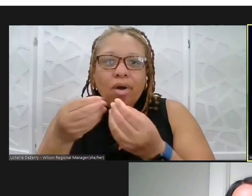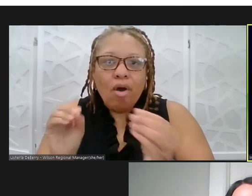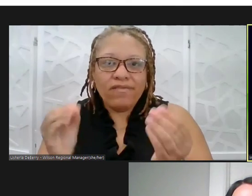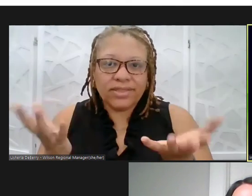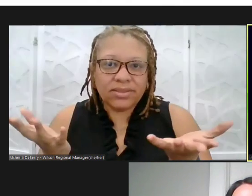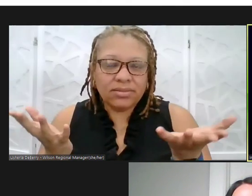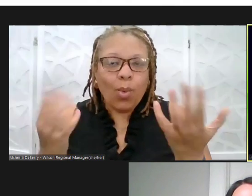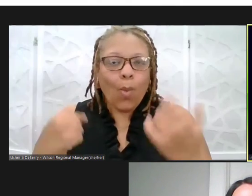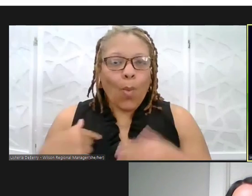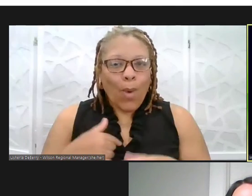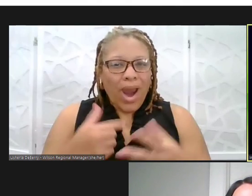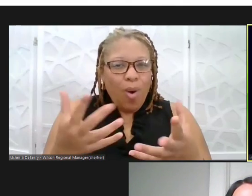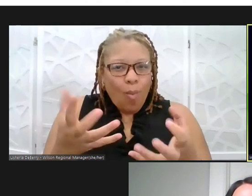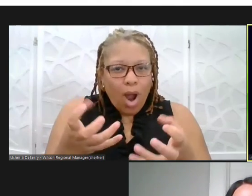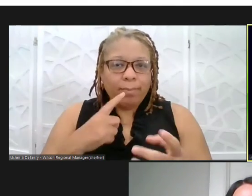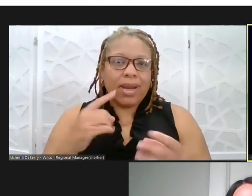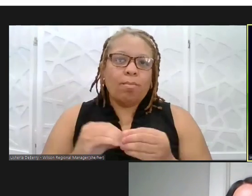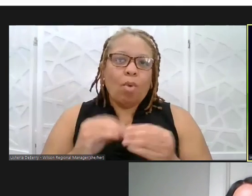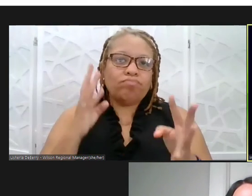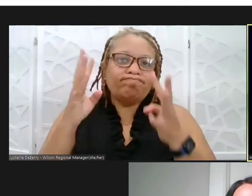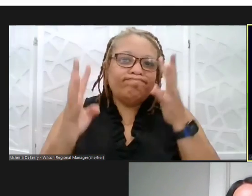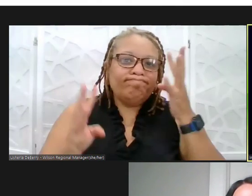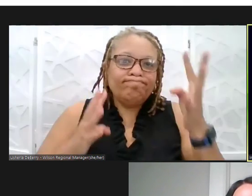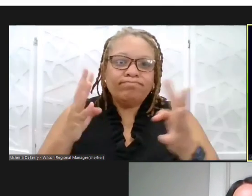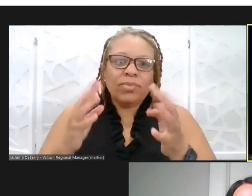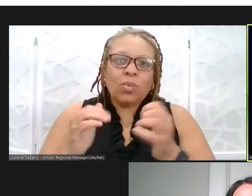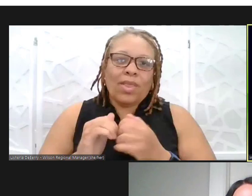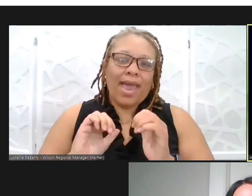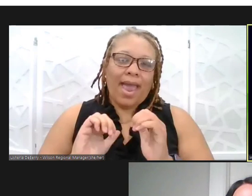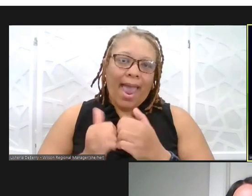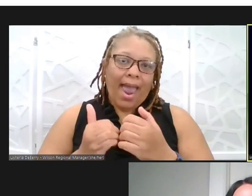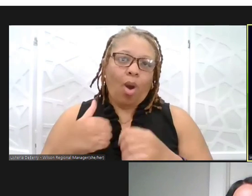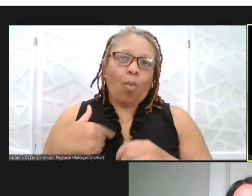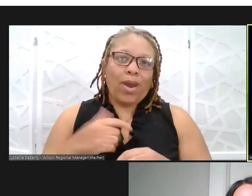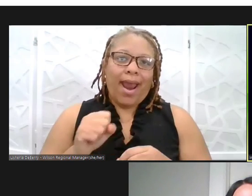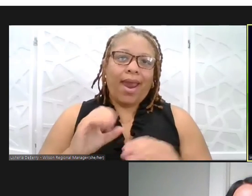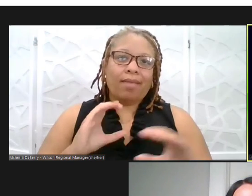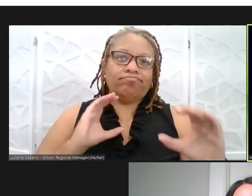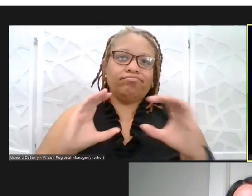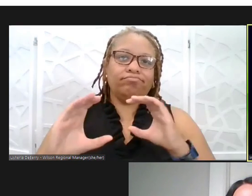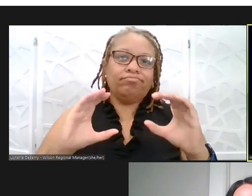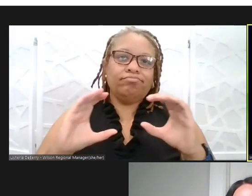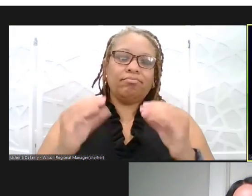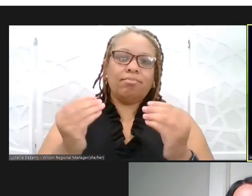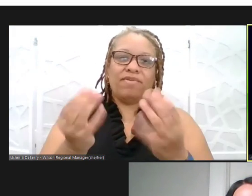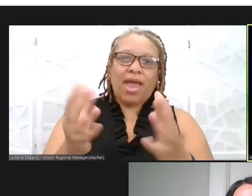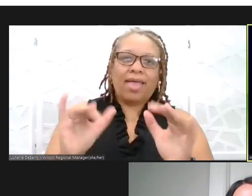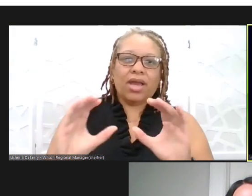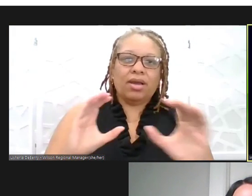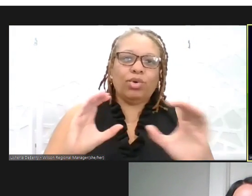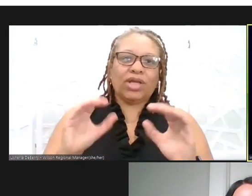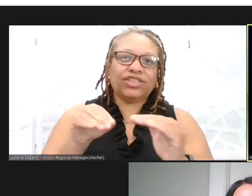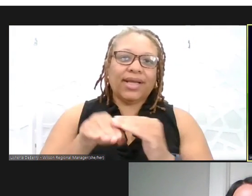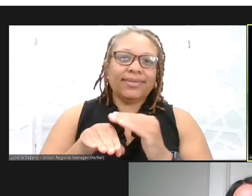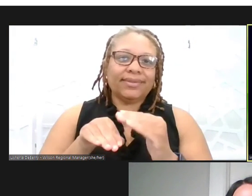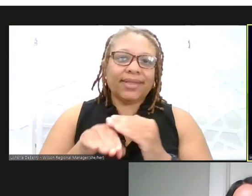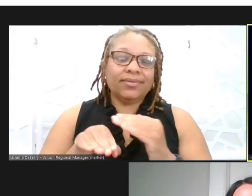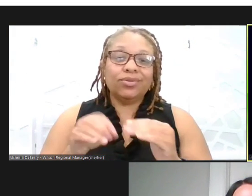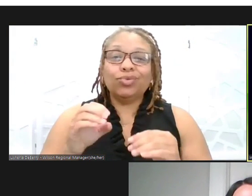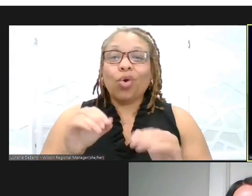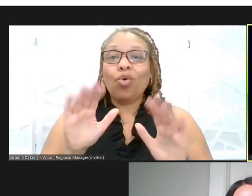person feel involved, whether they're using different types of equipment or if they have different needs. And you can always be creative